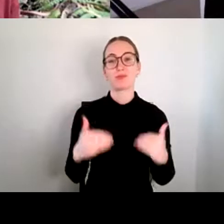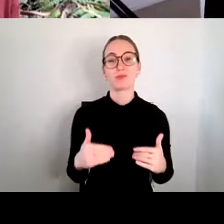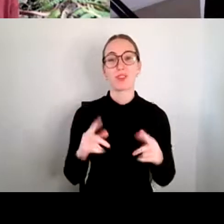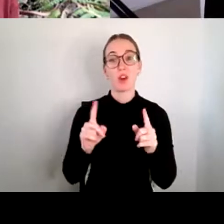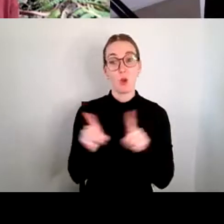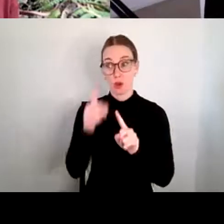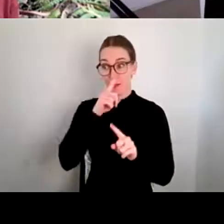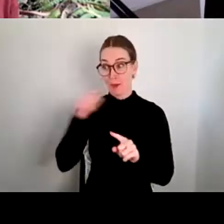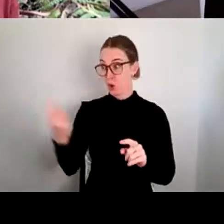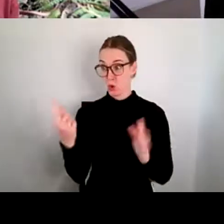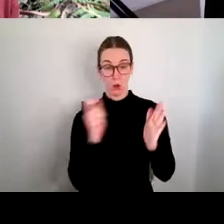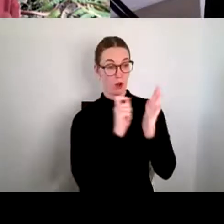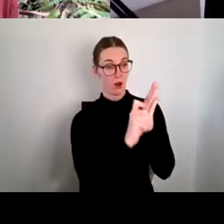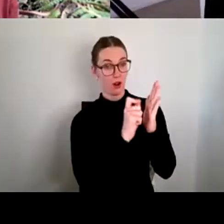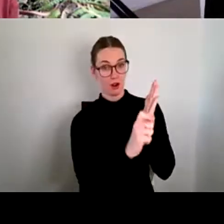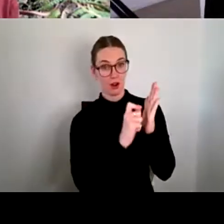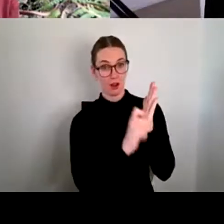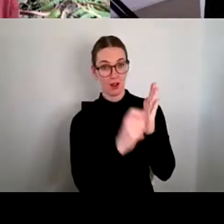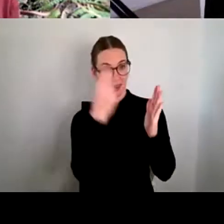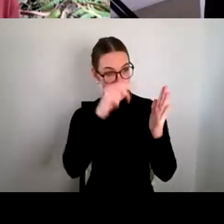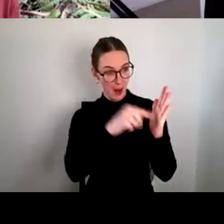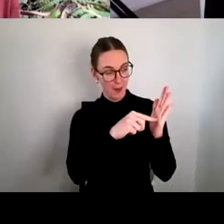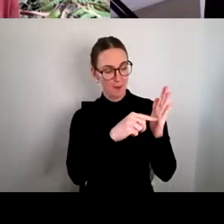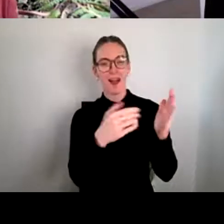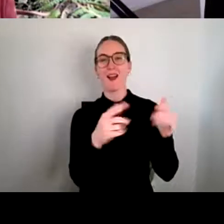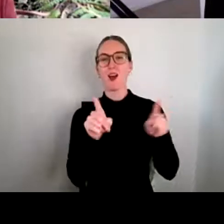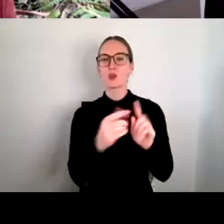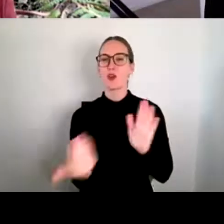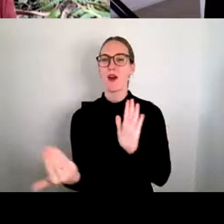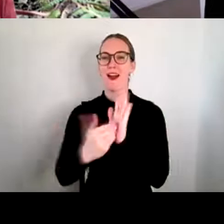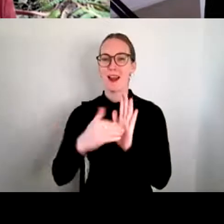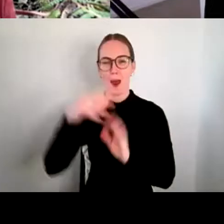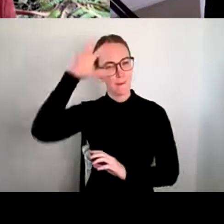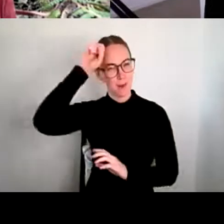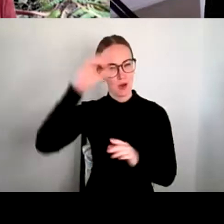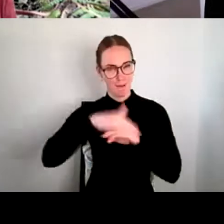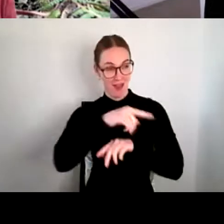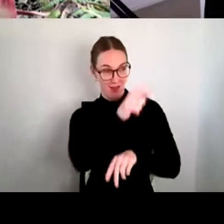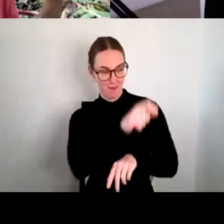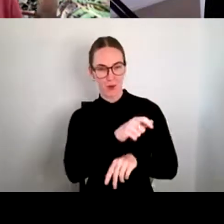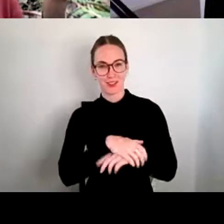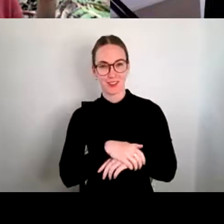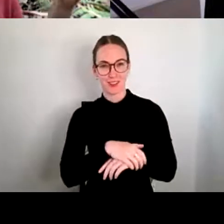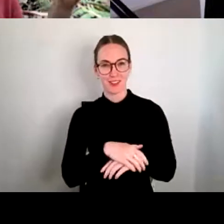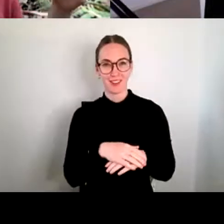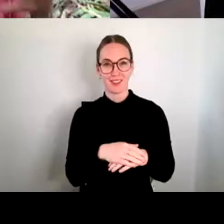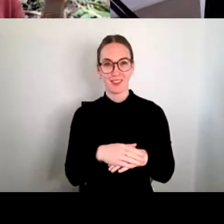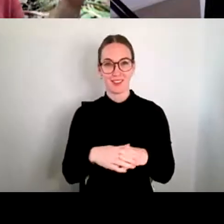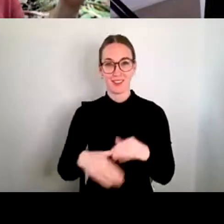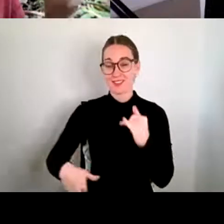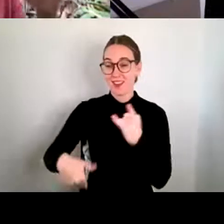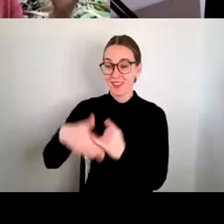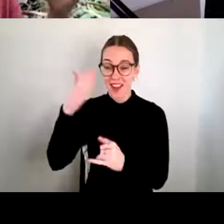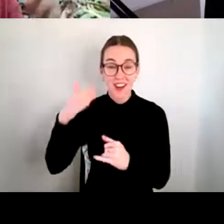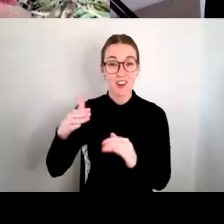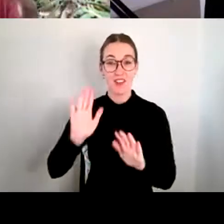notes to grab a pencil and write a memory of that person onto the wall. And at the end of the exhibition, we took a couple of photos of the map,